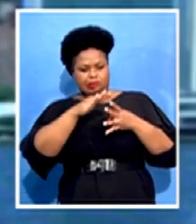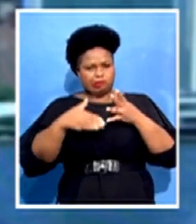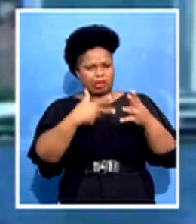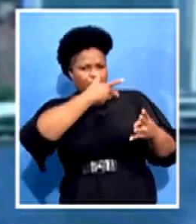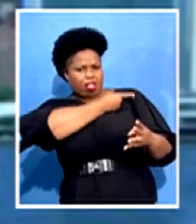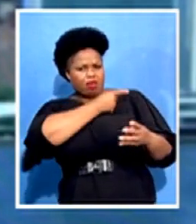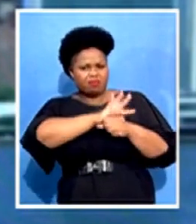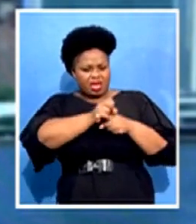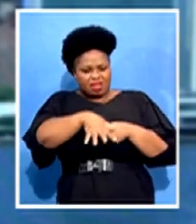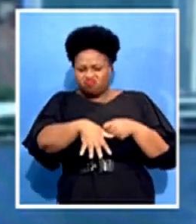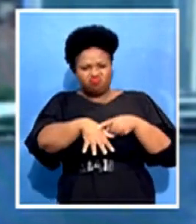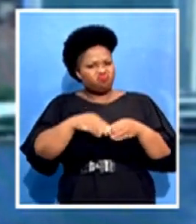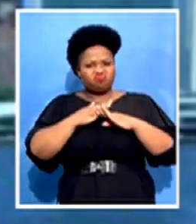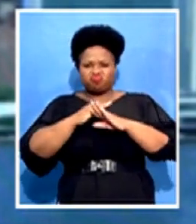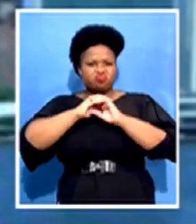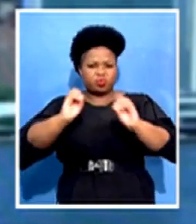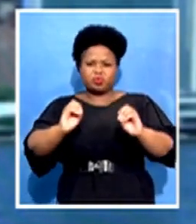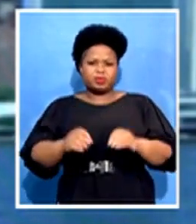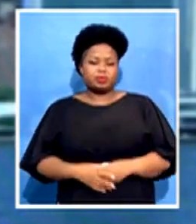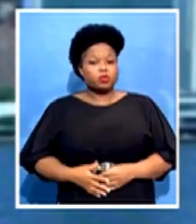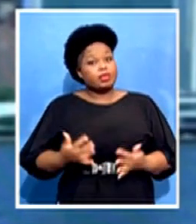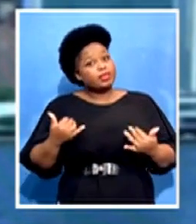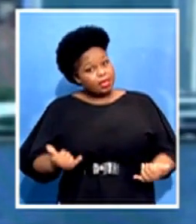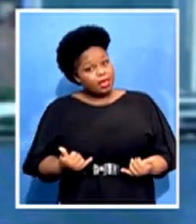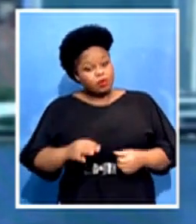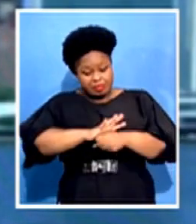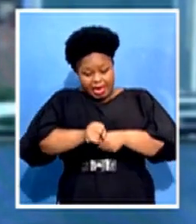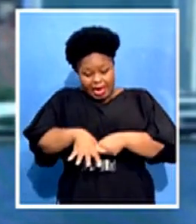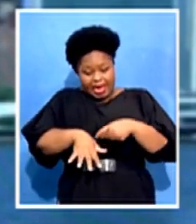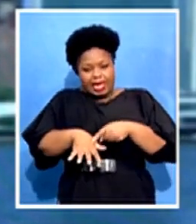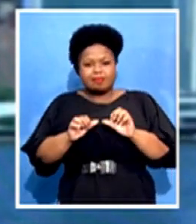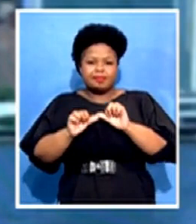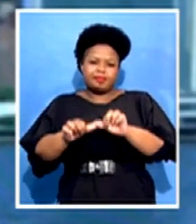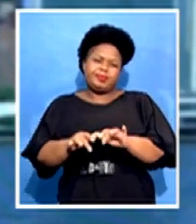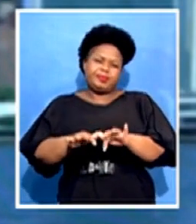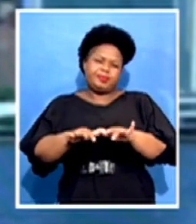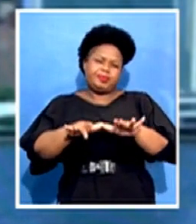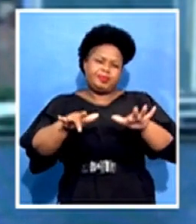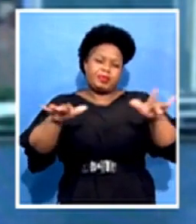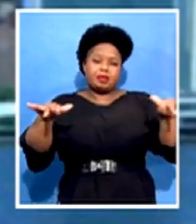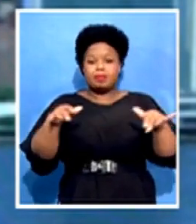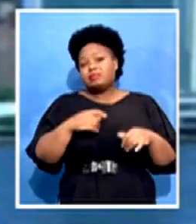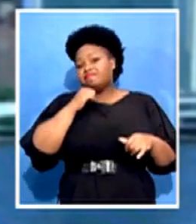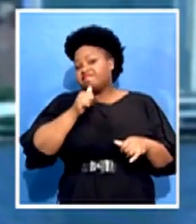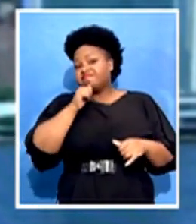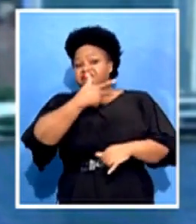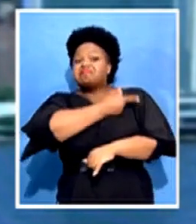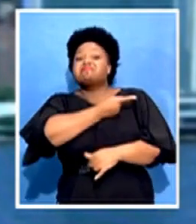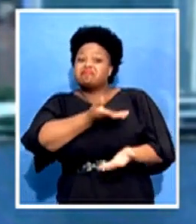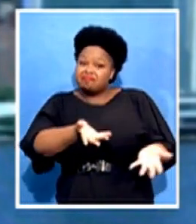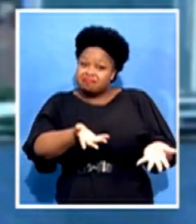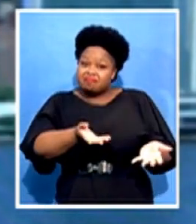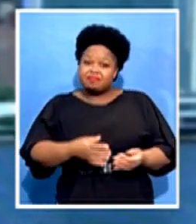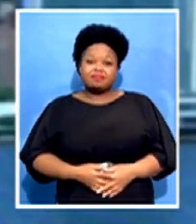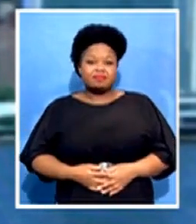this new strain could continue to spread even though people are being vaccinated. Nevertheless, there are